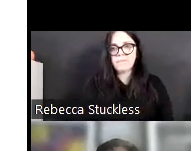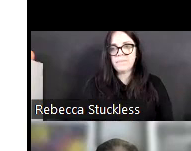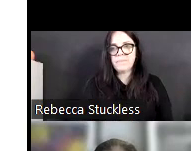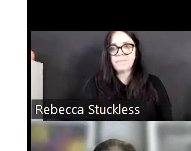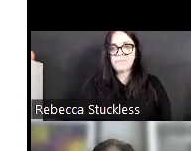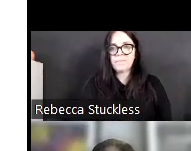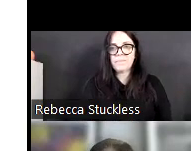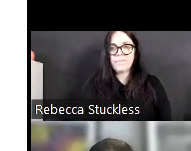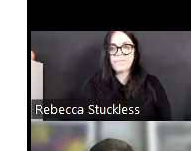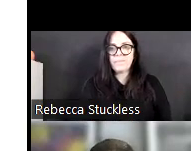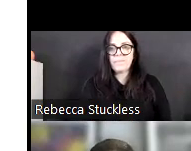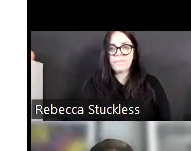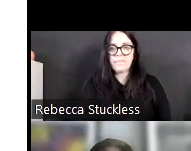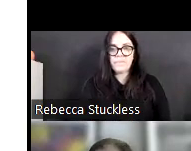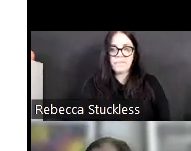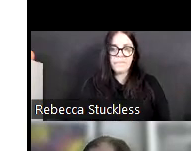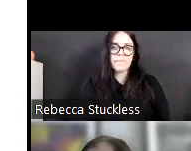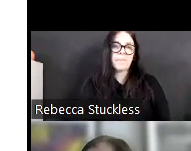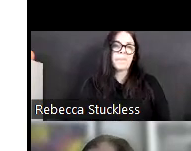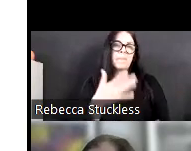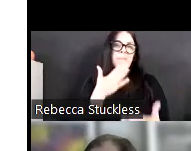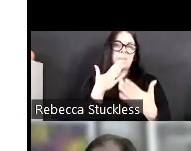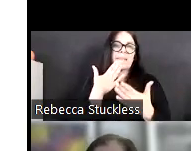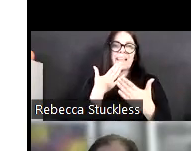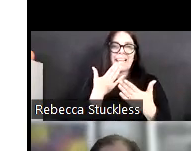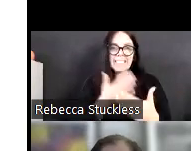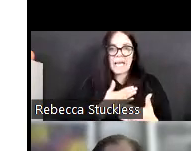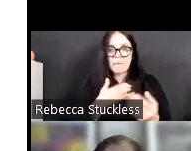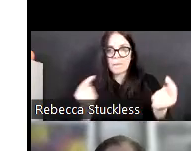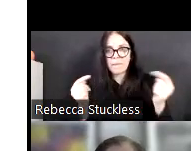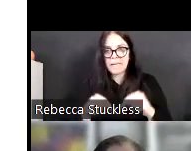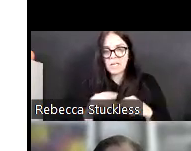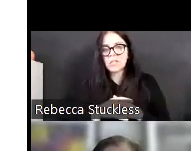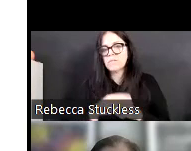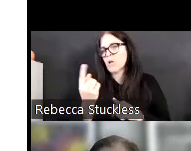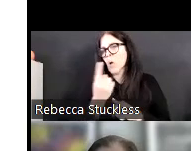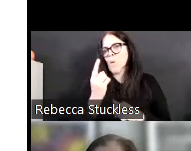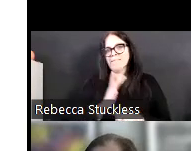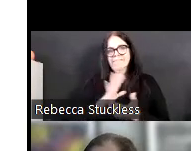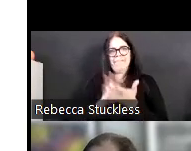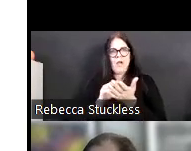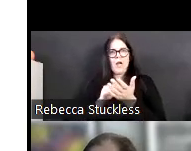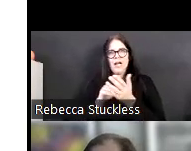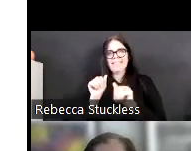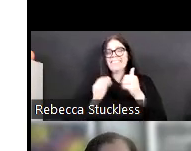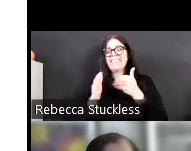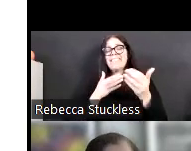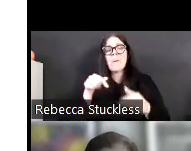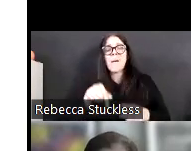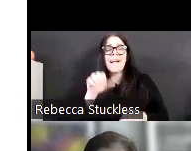Thanks, glad to be here. Always something new to learn when it comes to assessment, even though, you know, ABA has been doing this